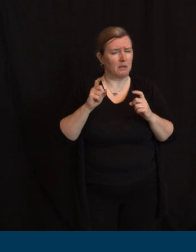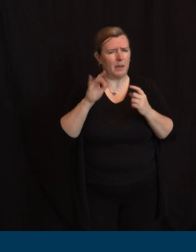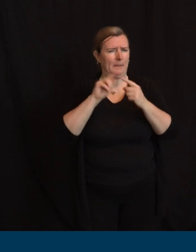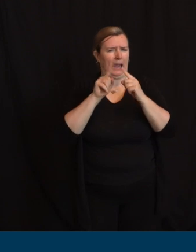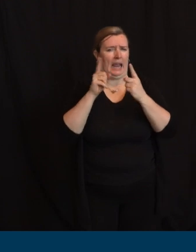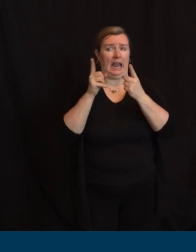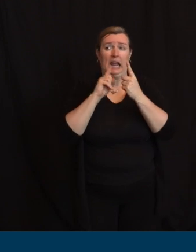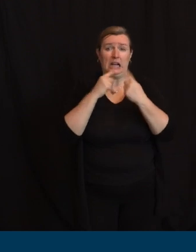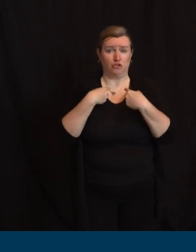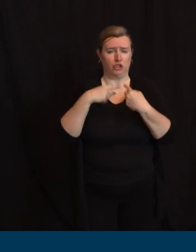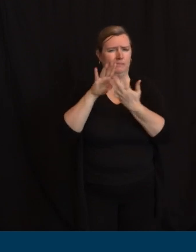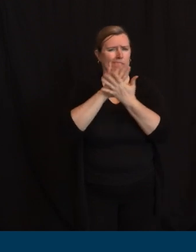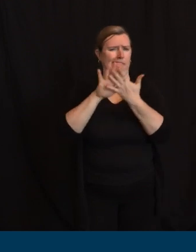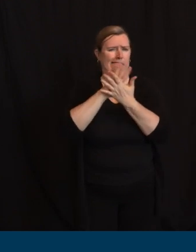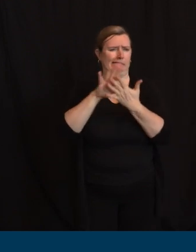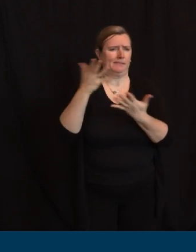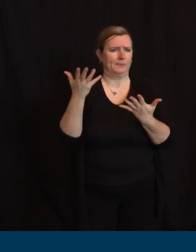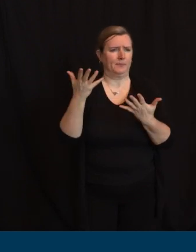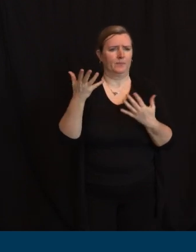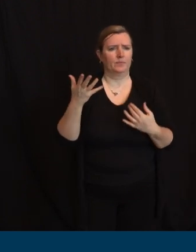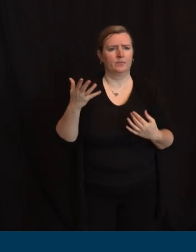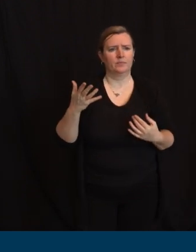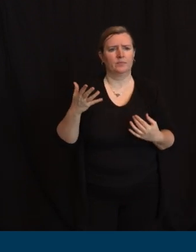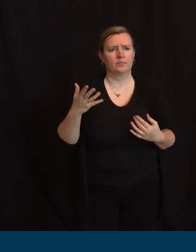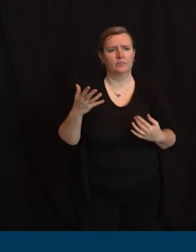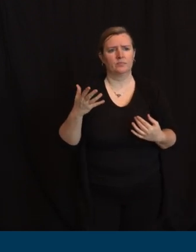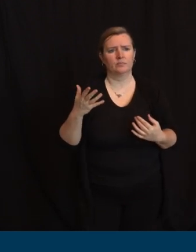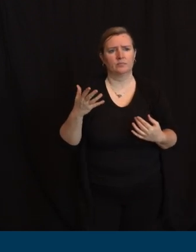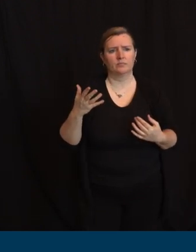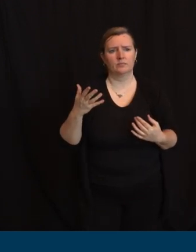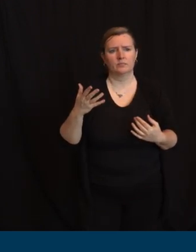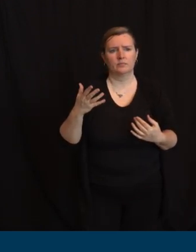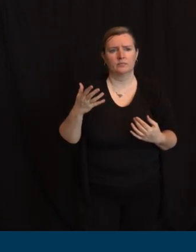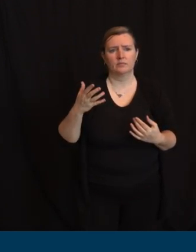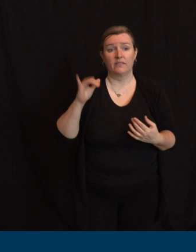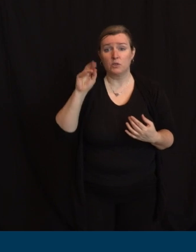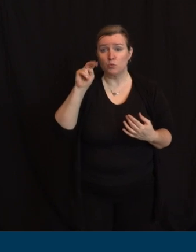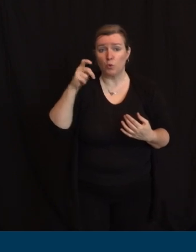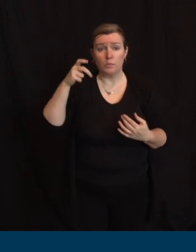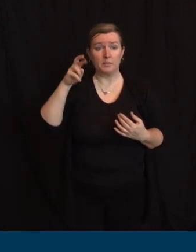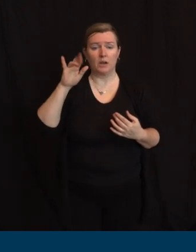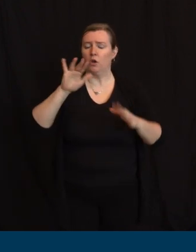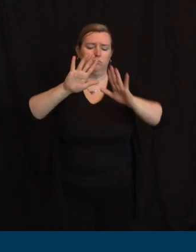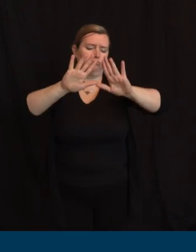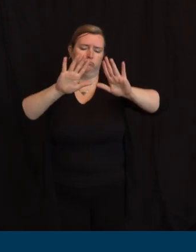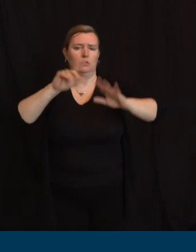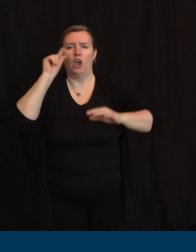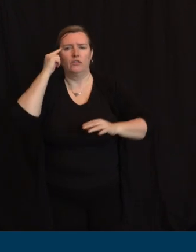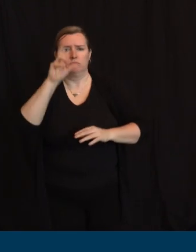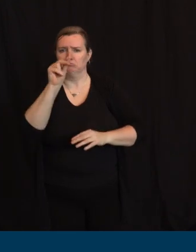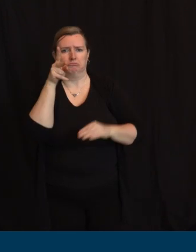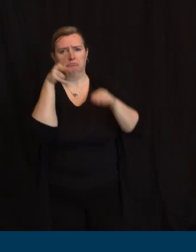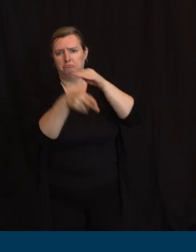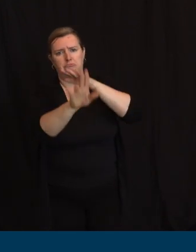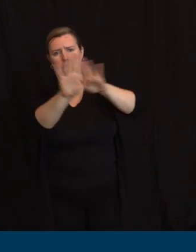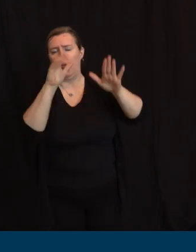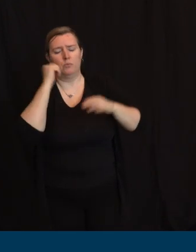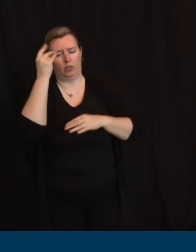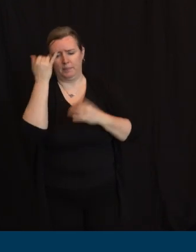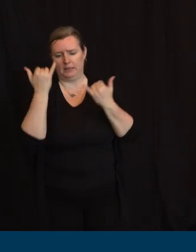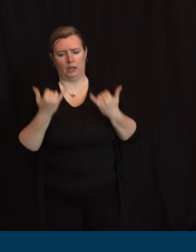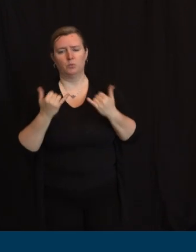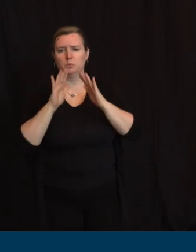Yeah, I said I haven't given it one second thought. Okay, all right, thank you. No problem. Thank you. Commissioner Judy